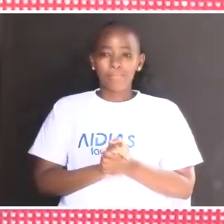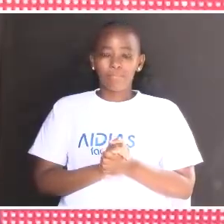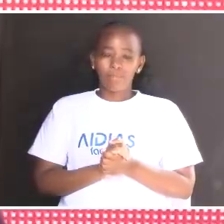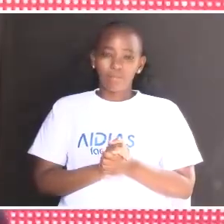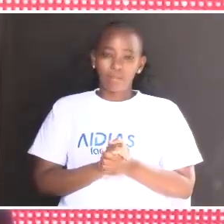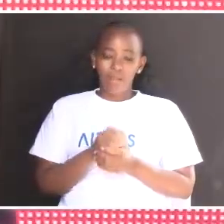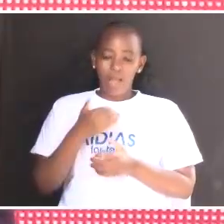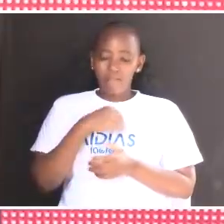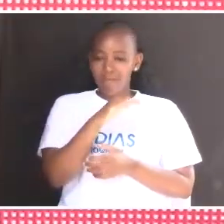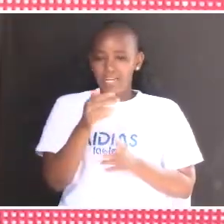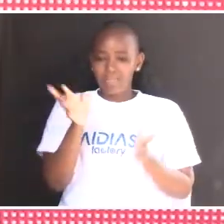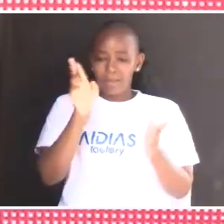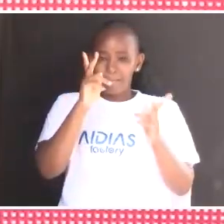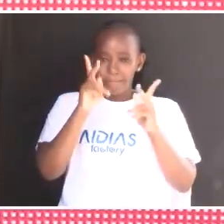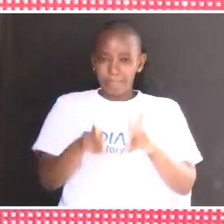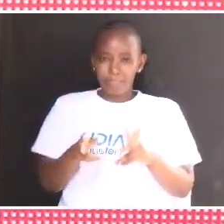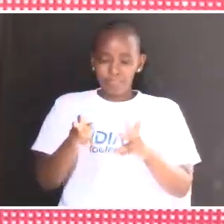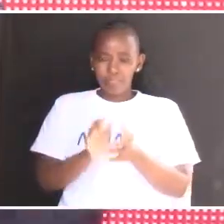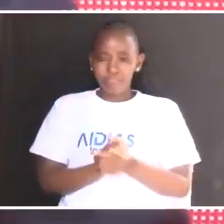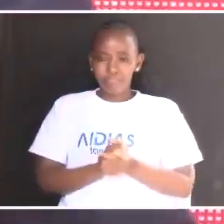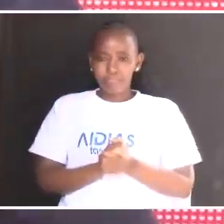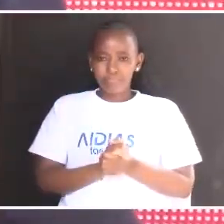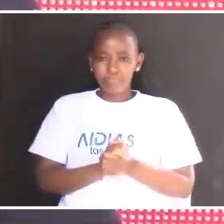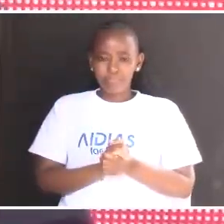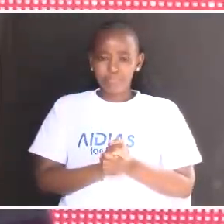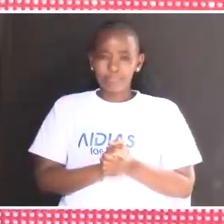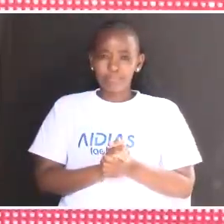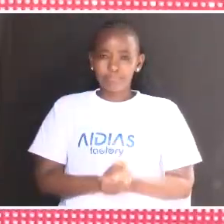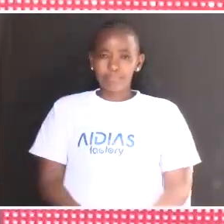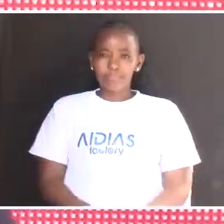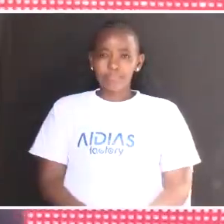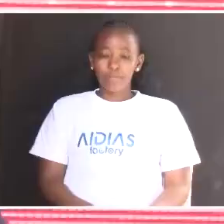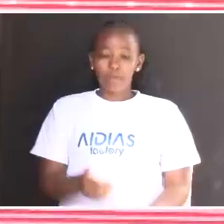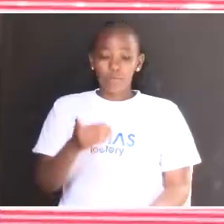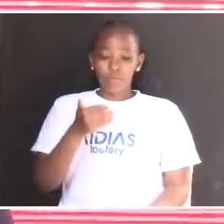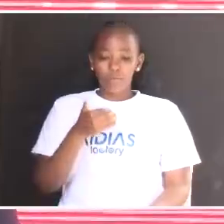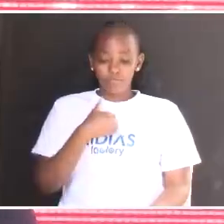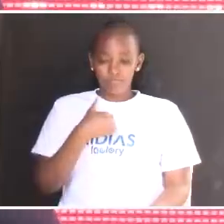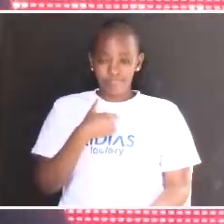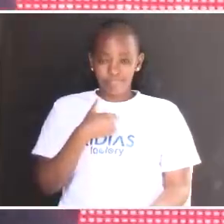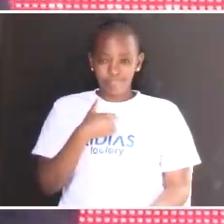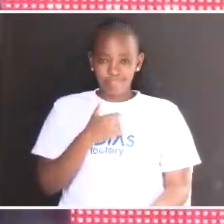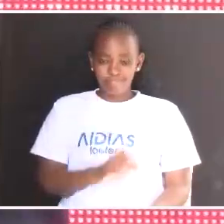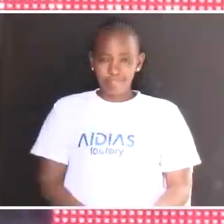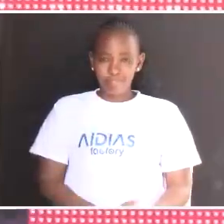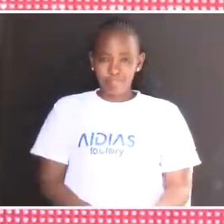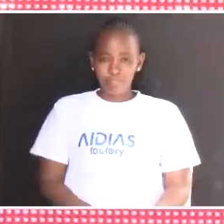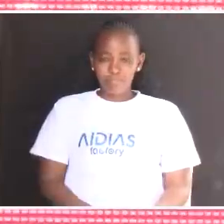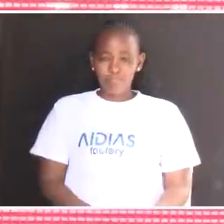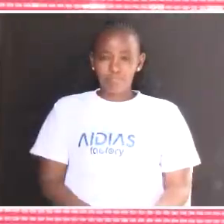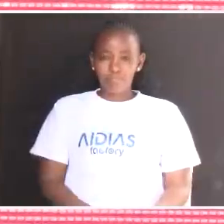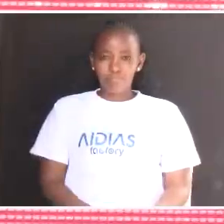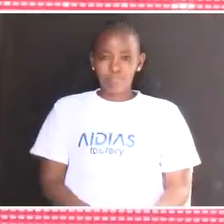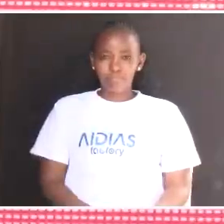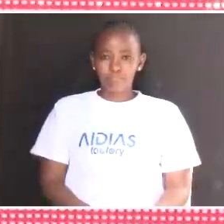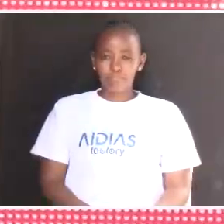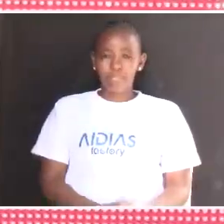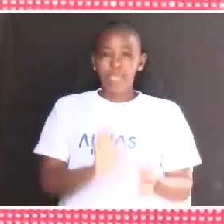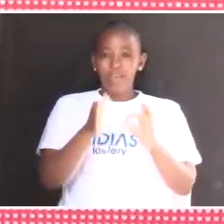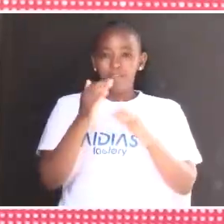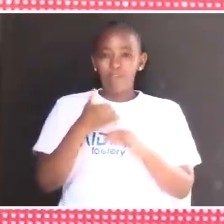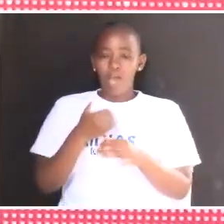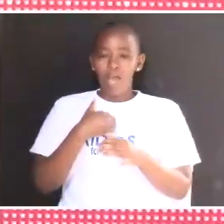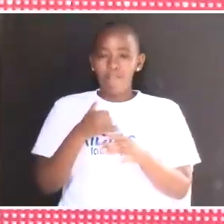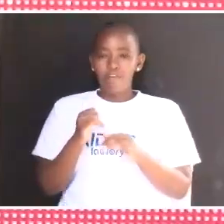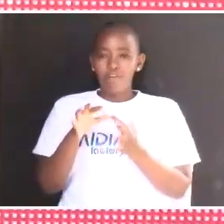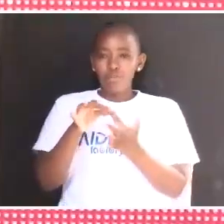seen anybody registering this choreographic work as copyright work, but they are copyright work under the Kenya copyright work. So if you have